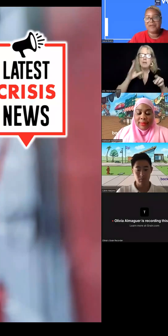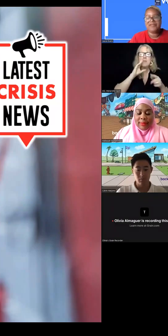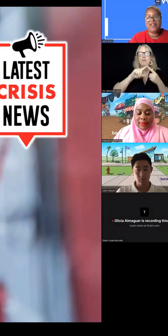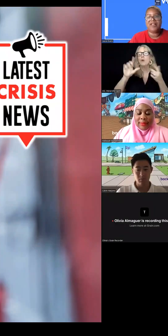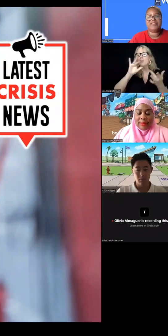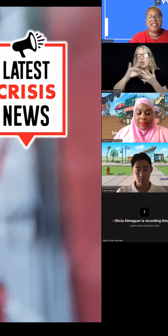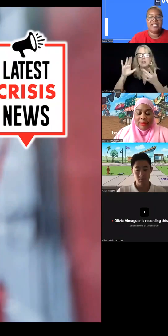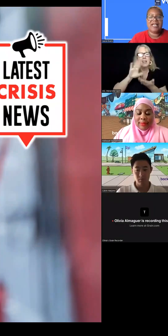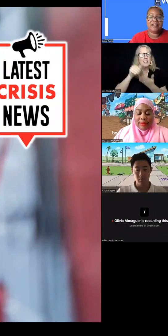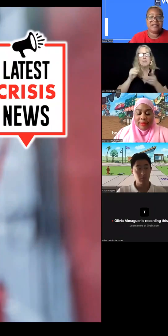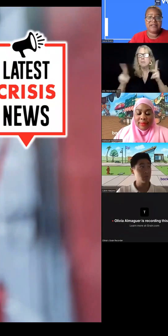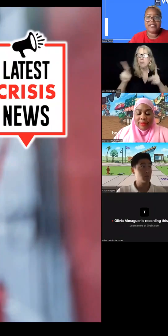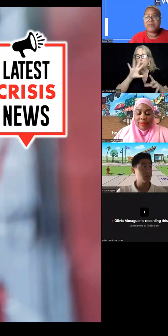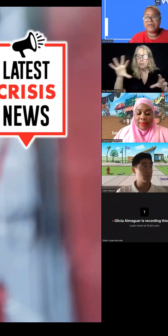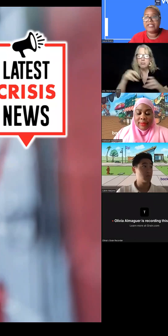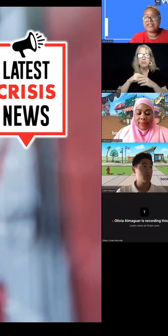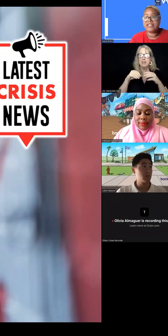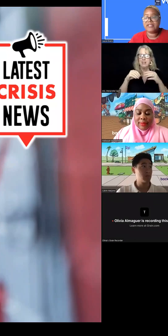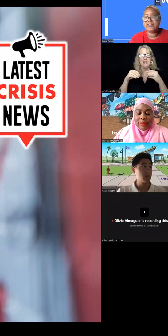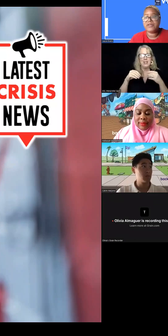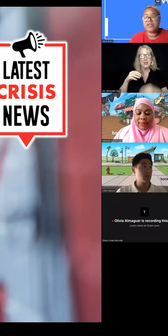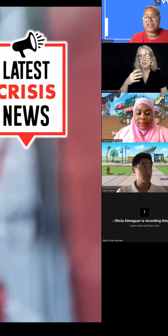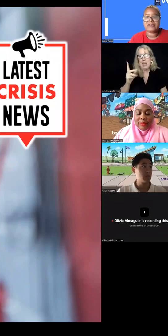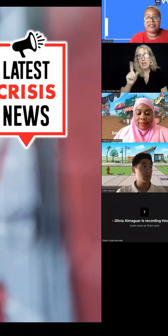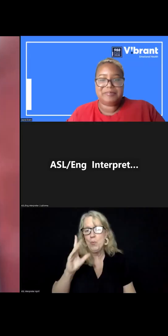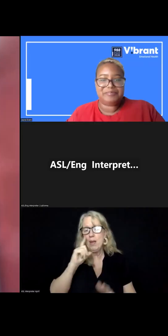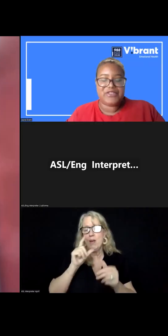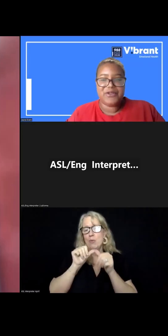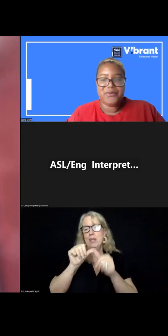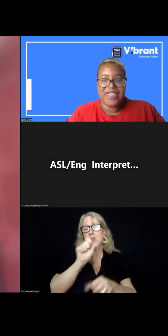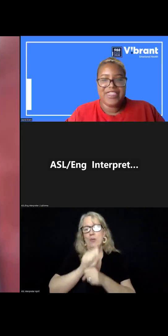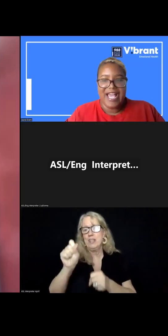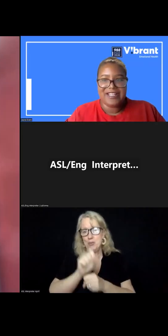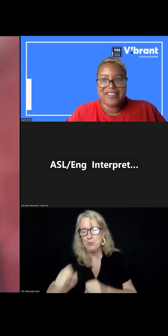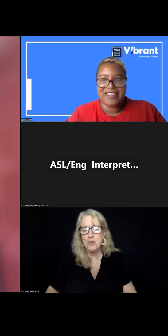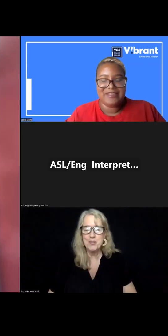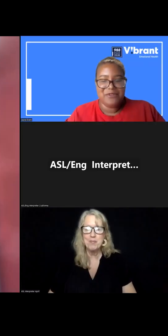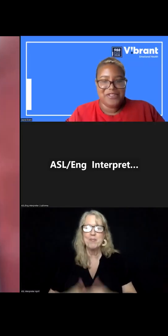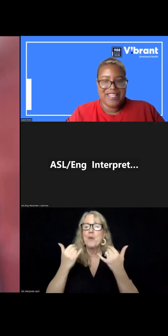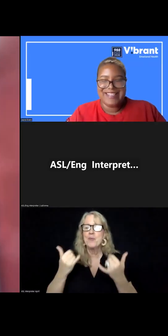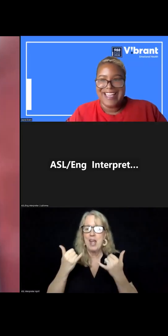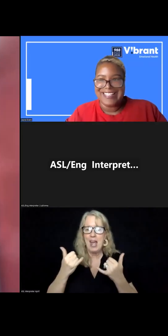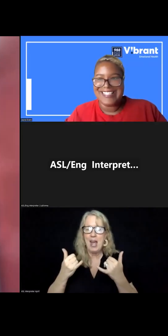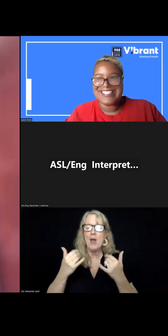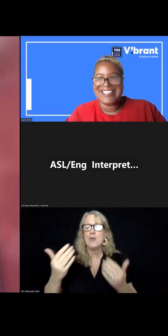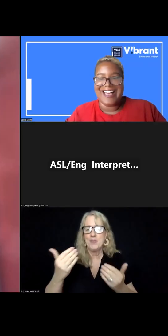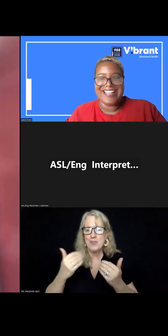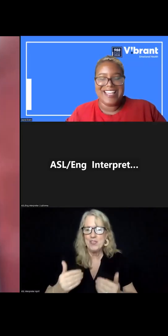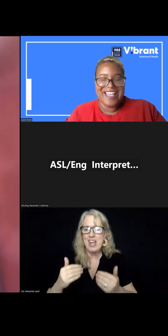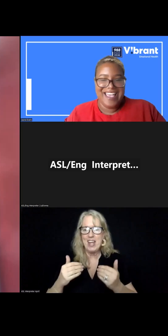centers, everyone involved, and still where we need to do some work. So with that, let's move to the